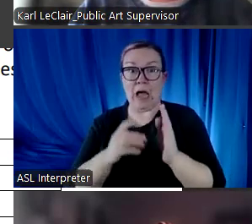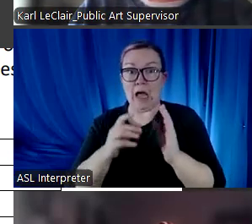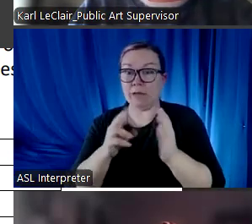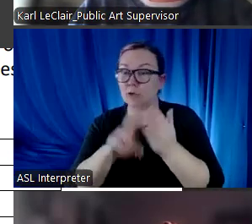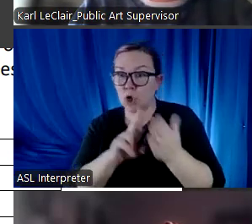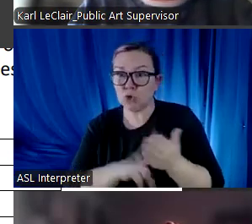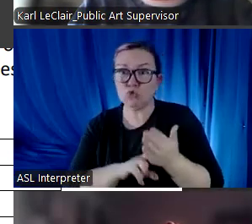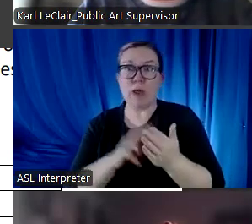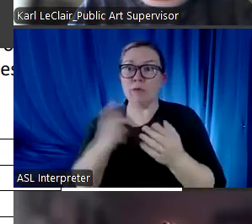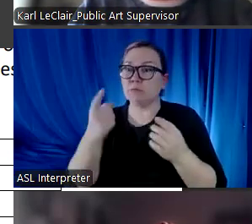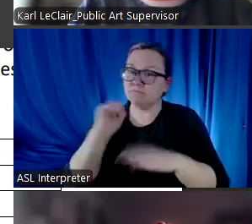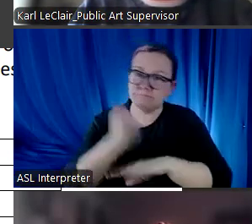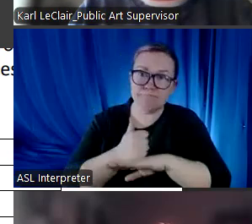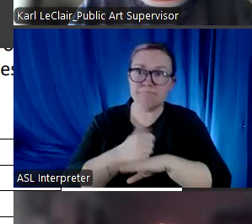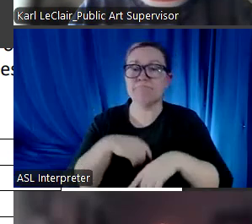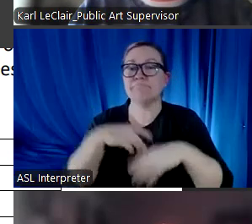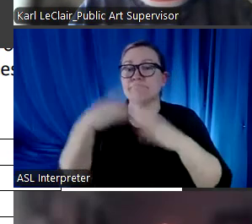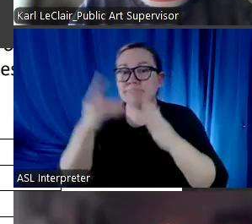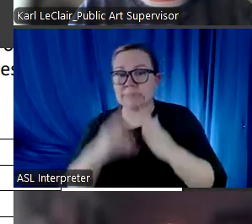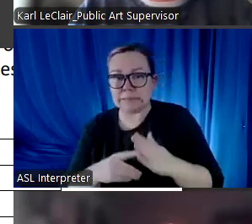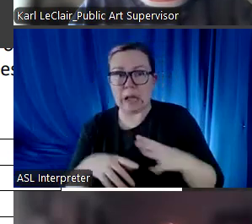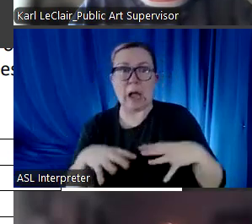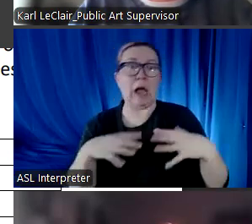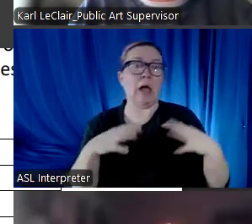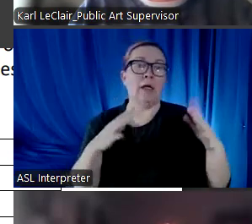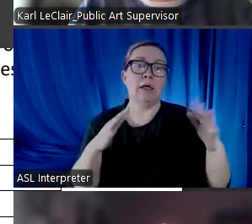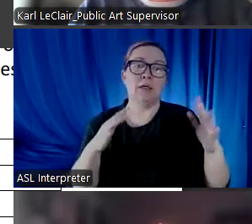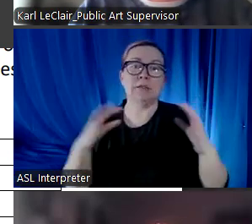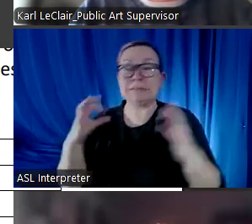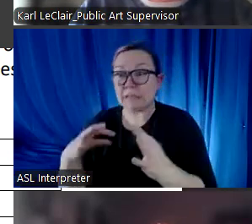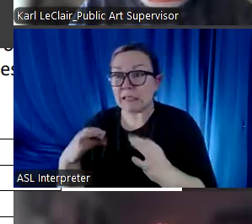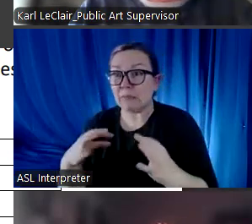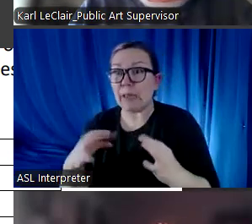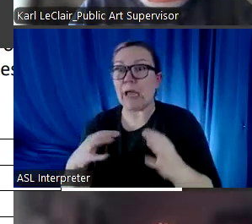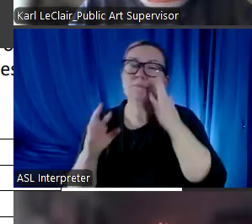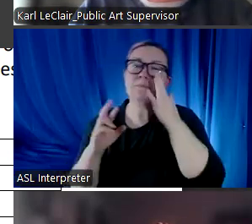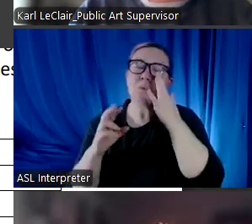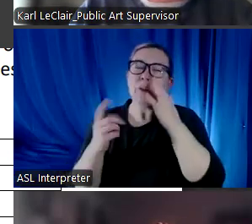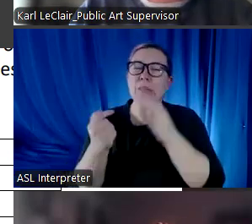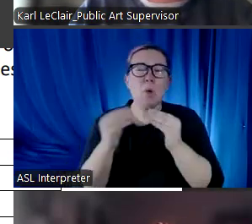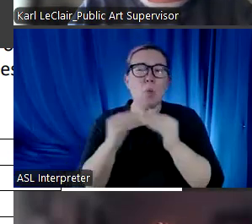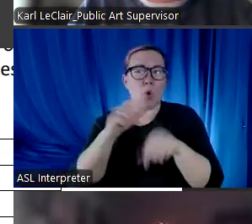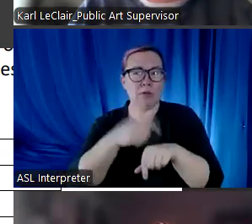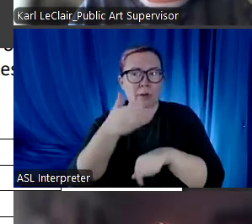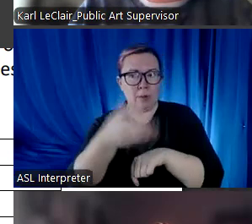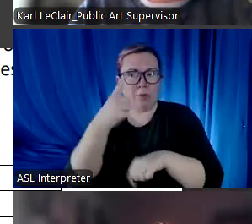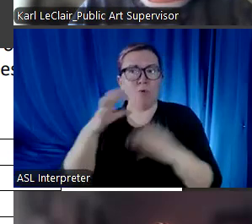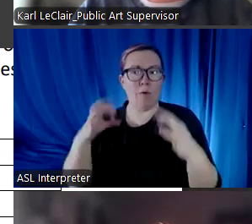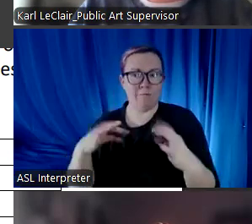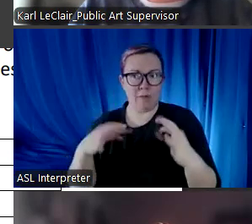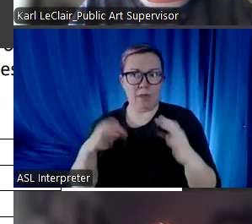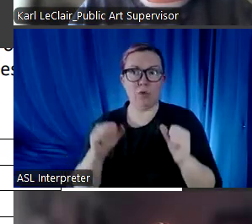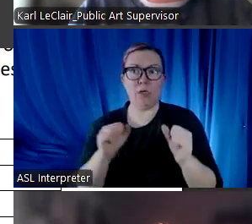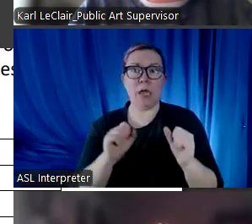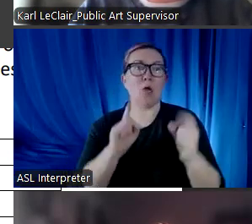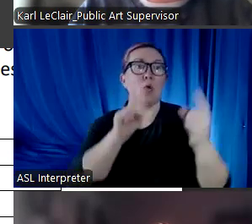will happen in there, then design work, design feedback. We held a little bit more time here for design feedback so we can go out